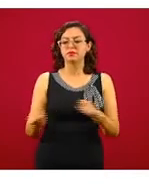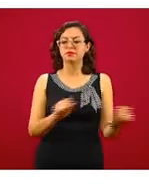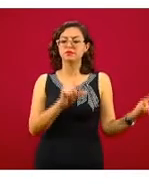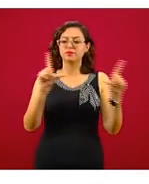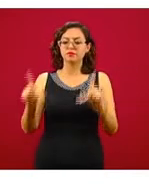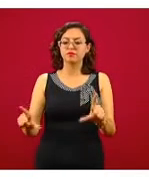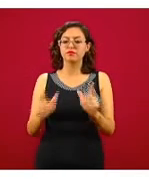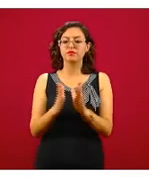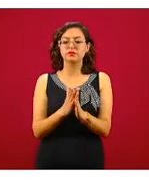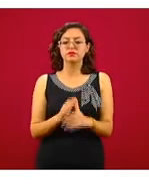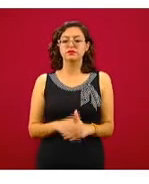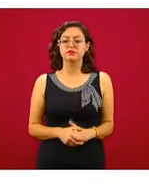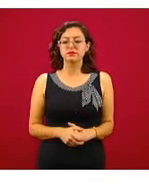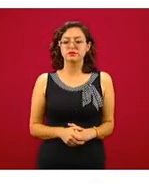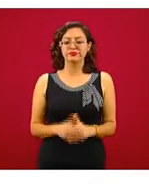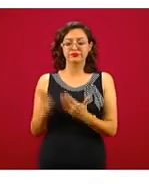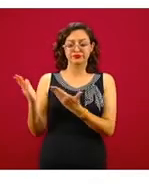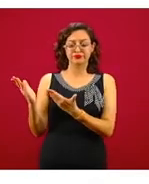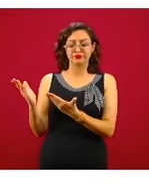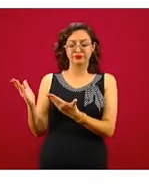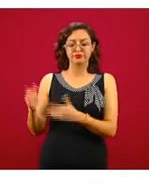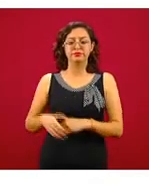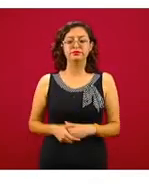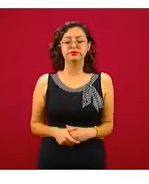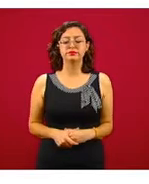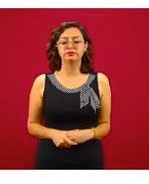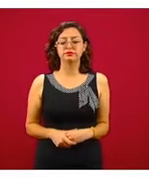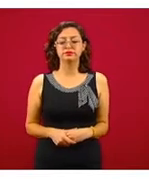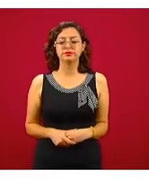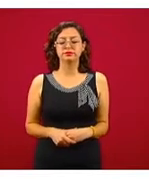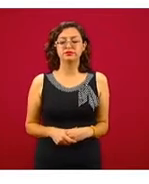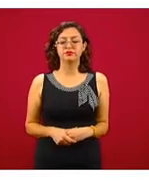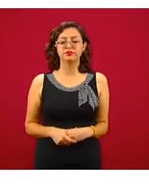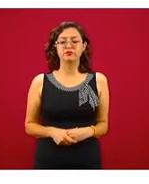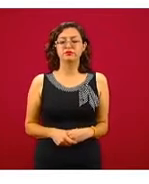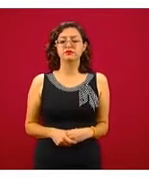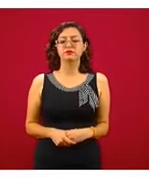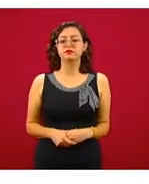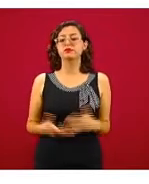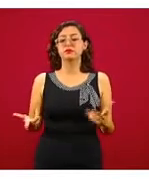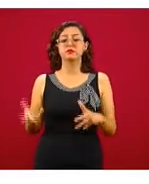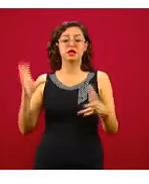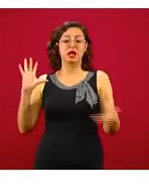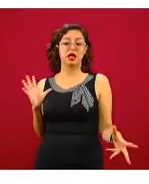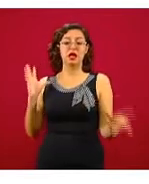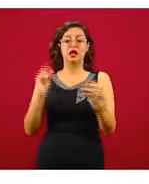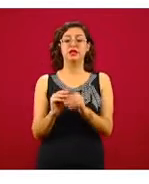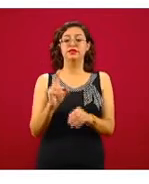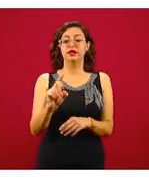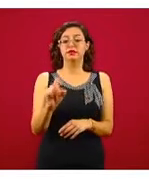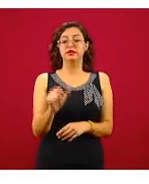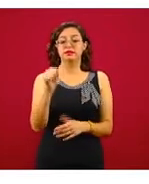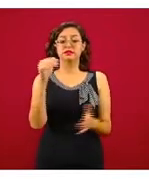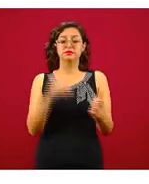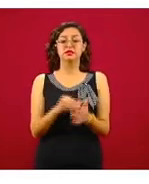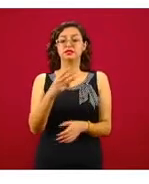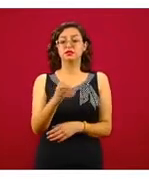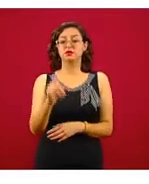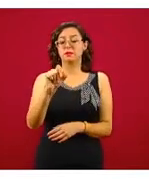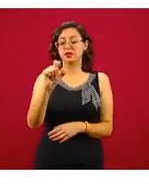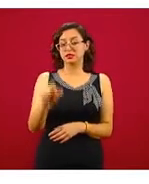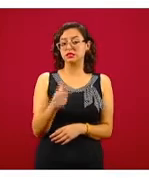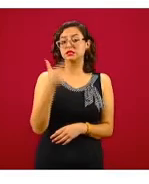por favor. because we were reaching La 52%, actualización de los but números del día de hoy. we'll continue to see how this develops. 36.327 los casos